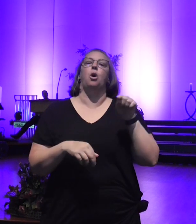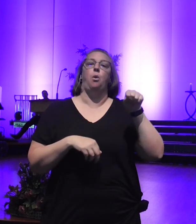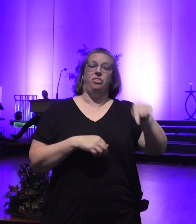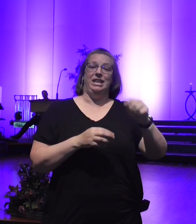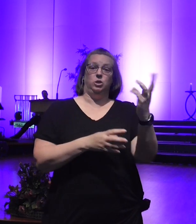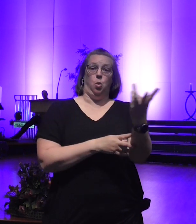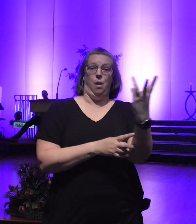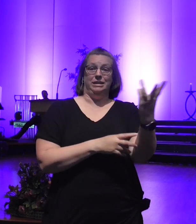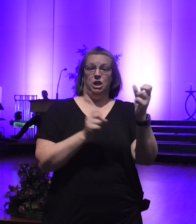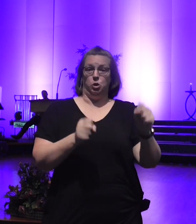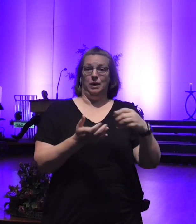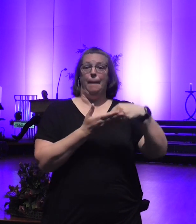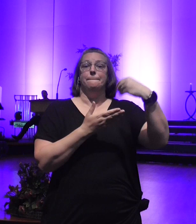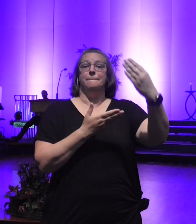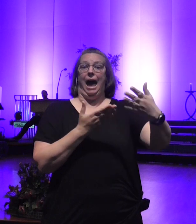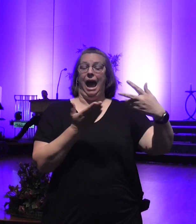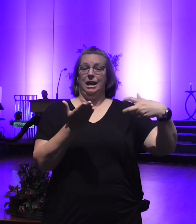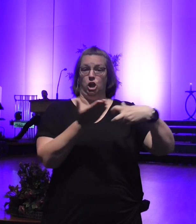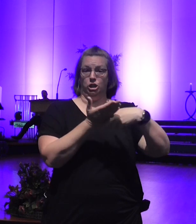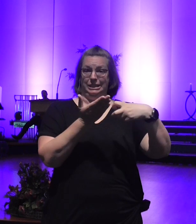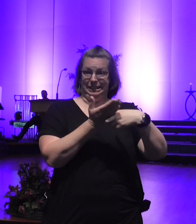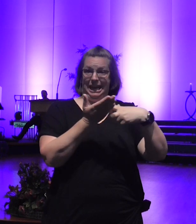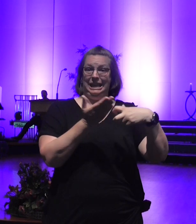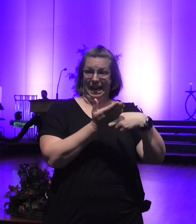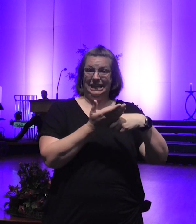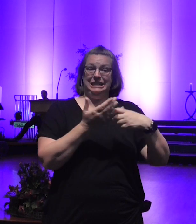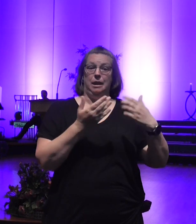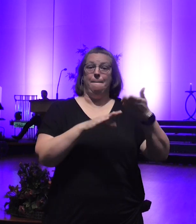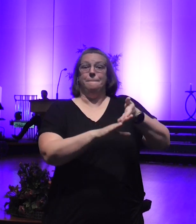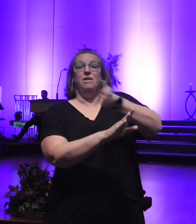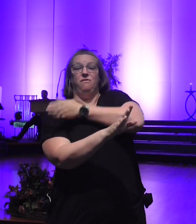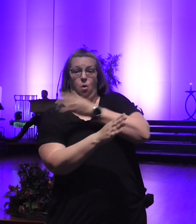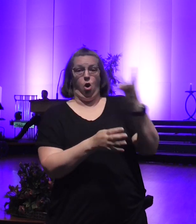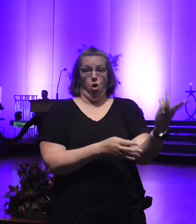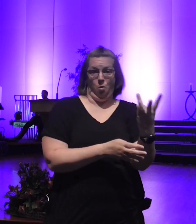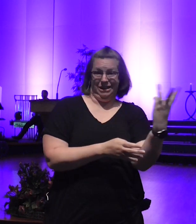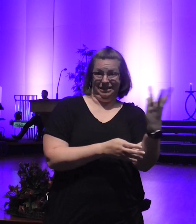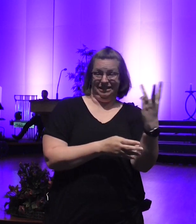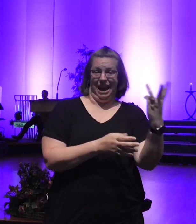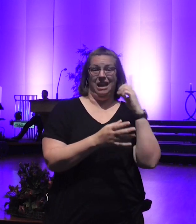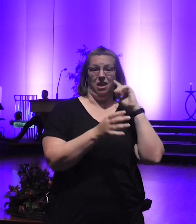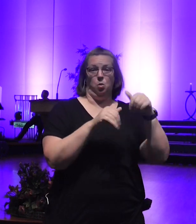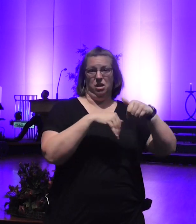so be sure to buy your tickets today so you can spend time with your church friends.